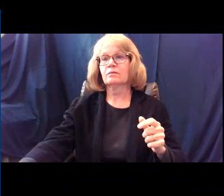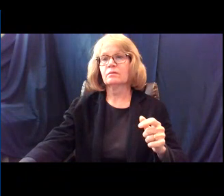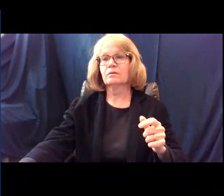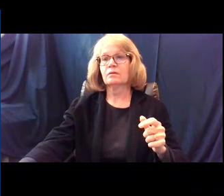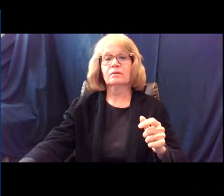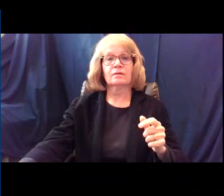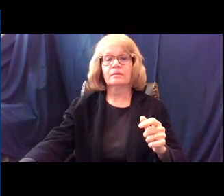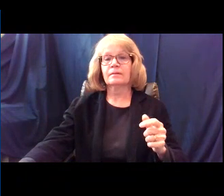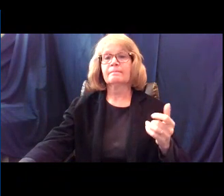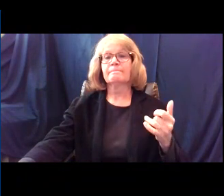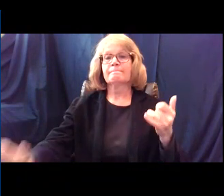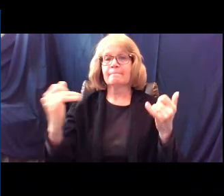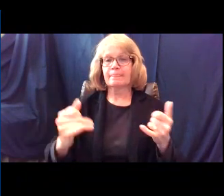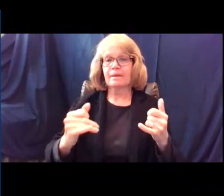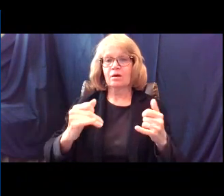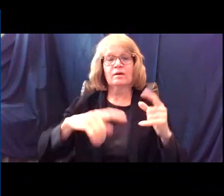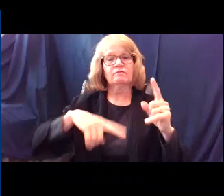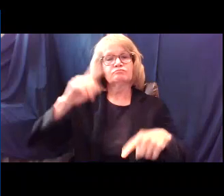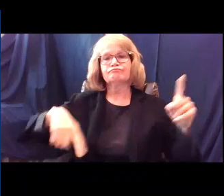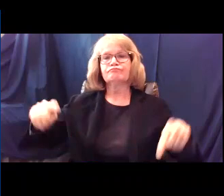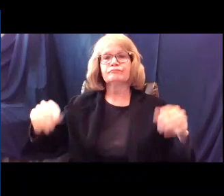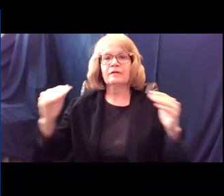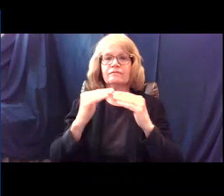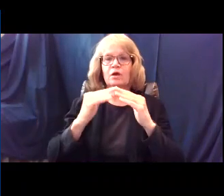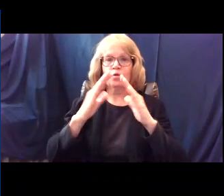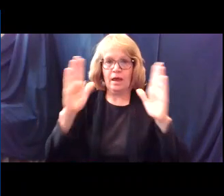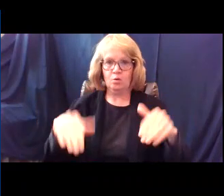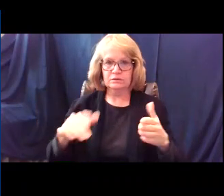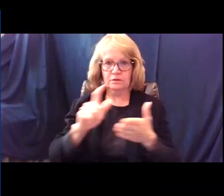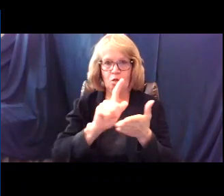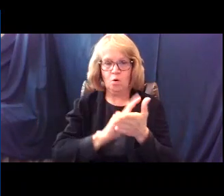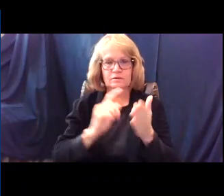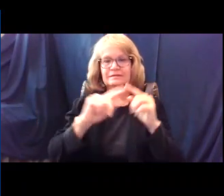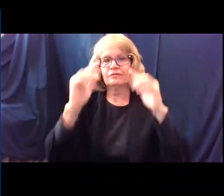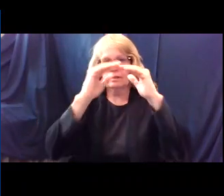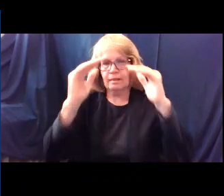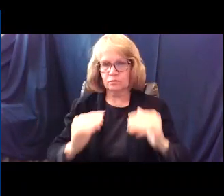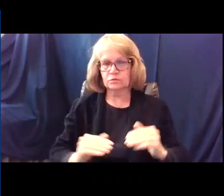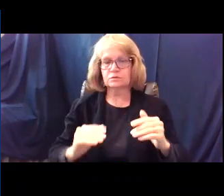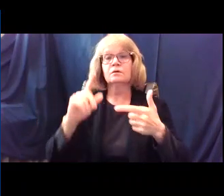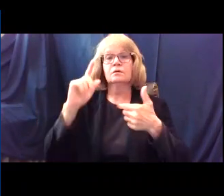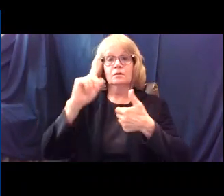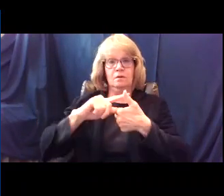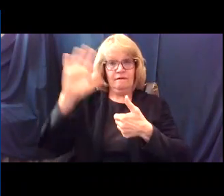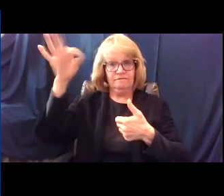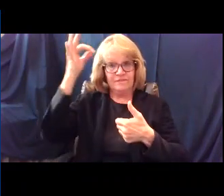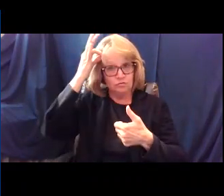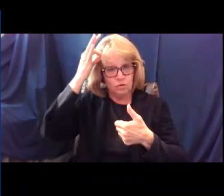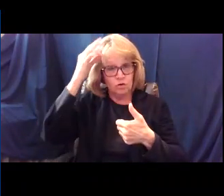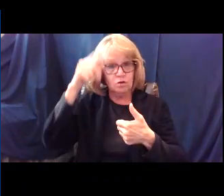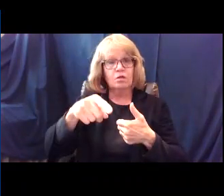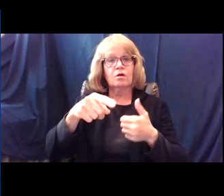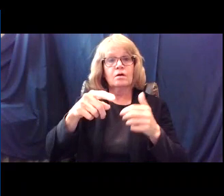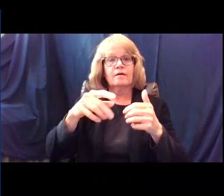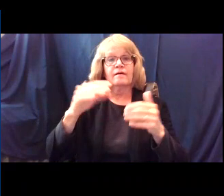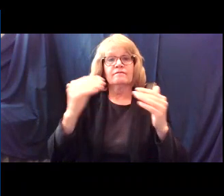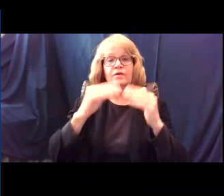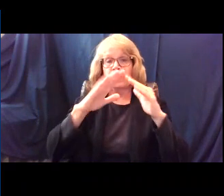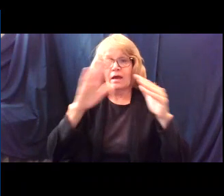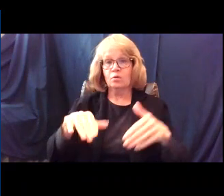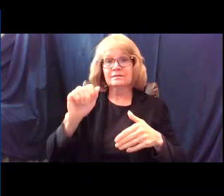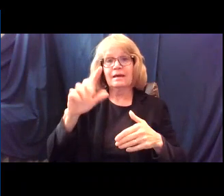So we have various levels of fair housing laws. We've got laws at the federal level, which include the Fair Housing Act of